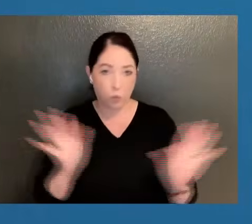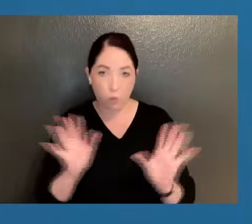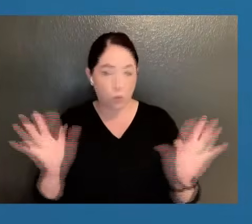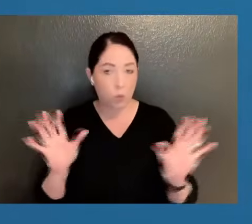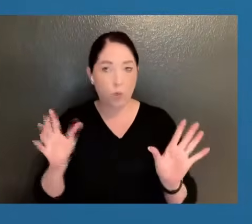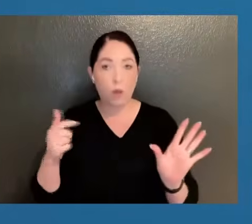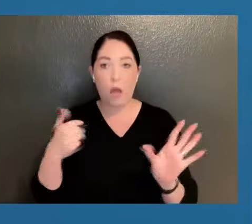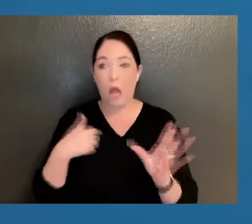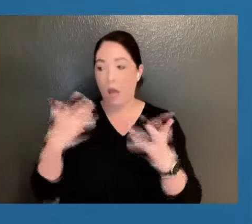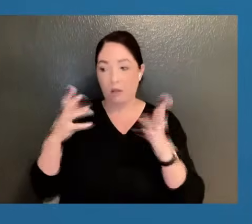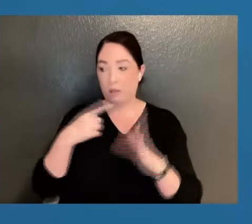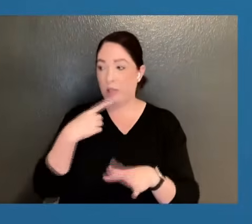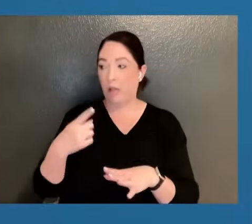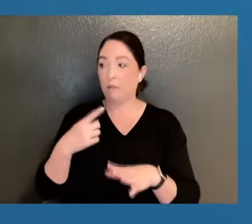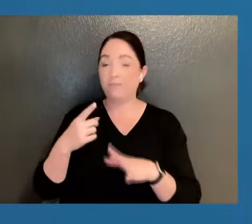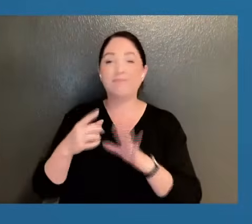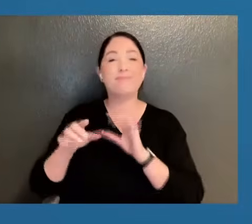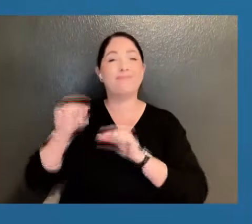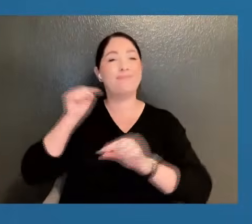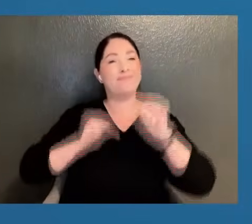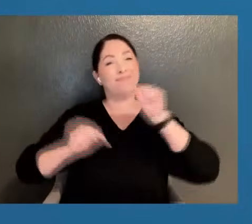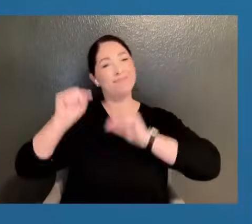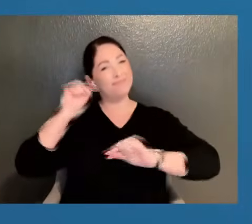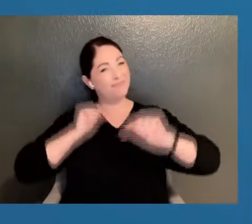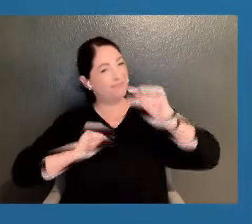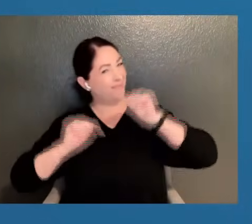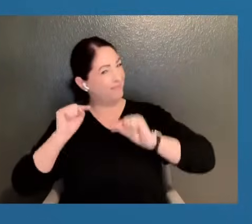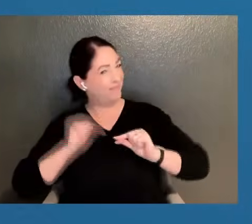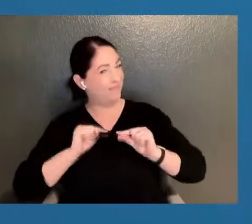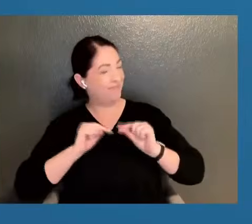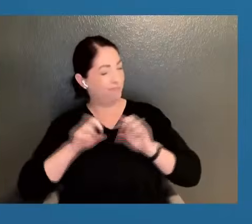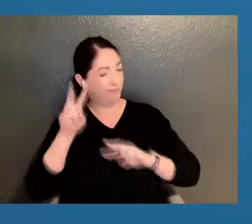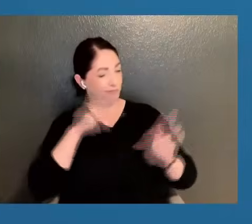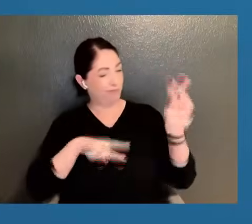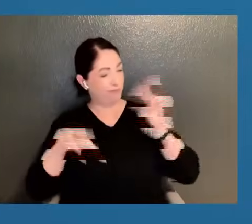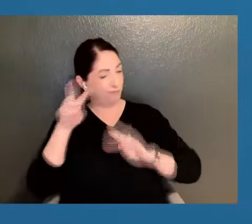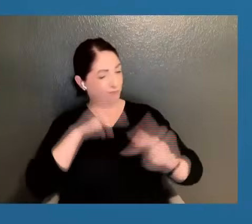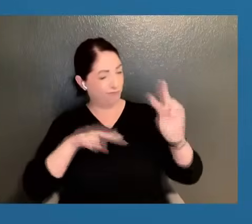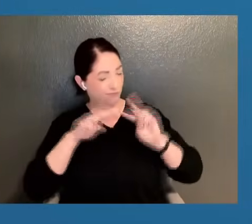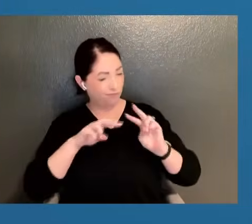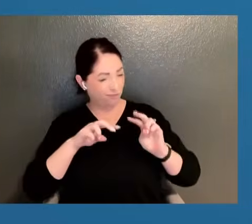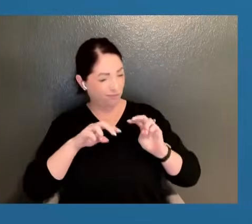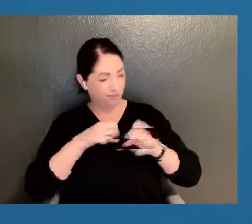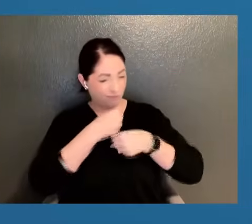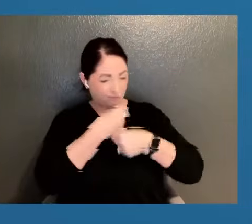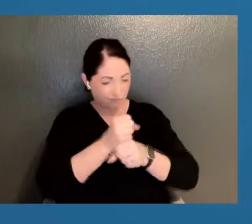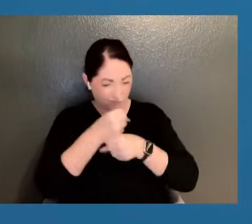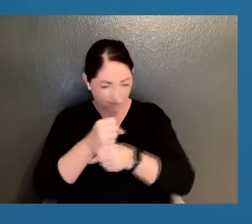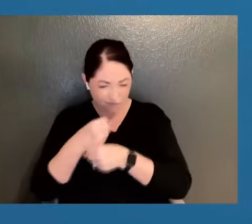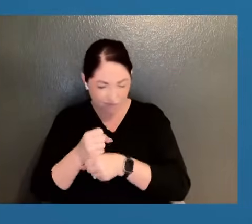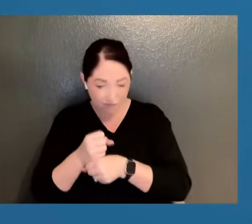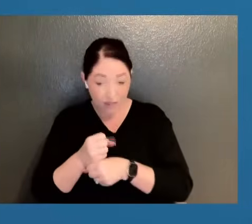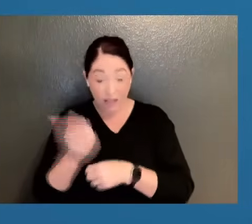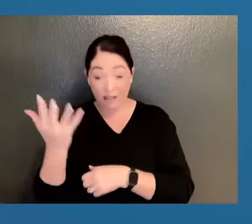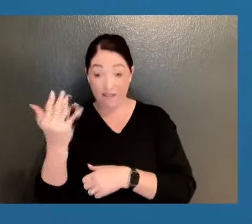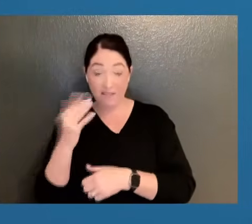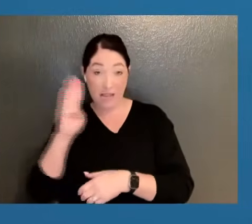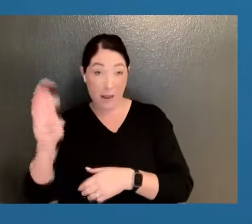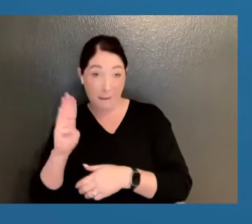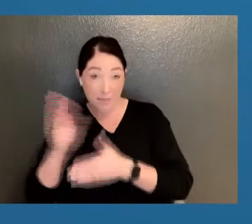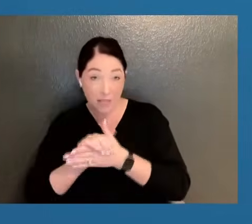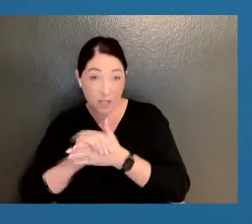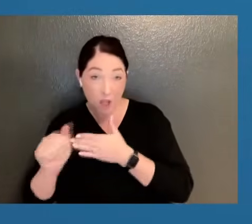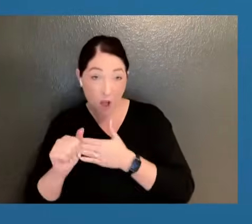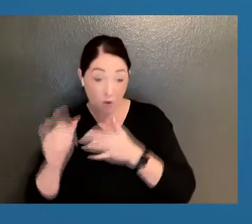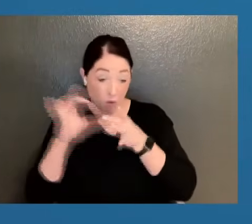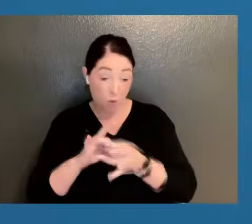go back to the drawing board, and is there a way to fund the $15 billion we want in projects